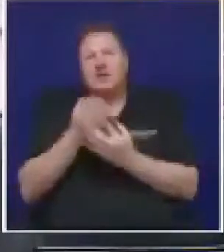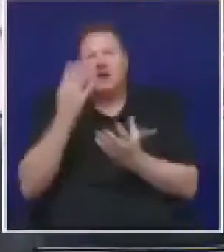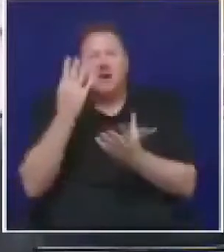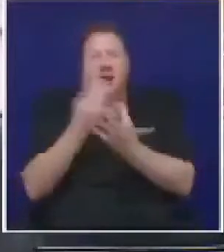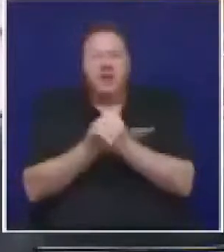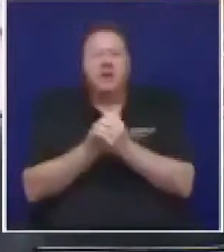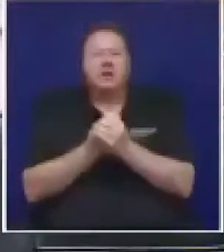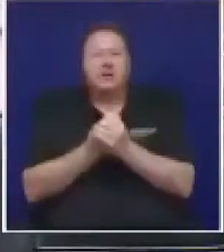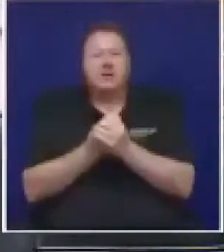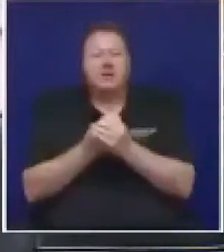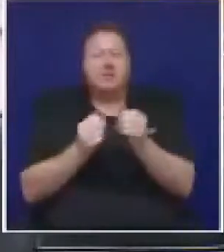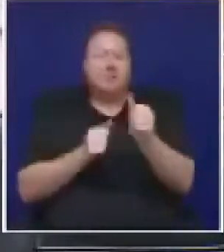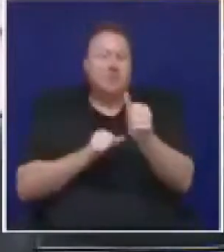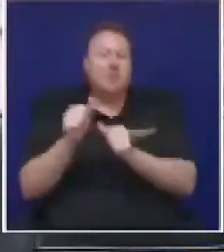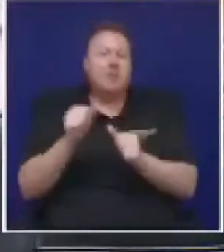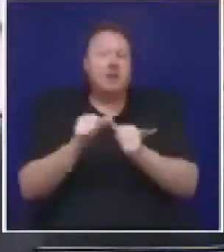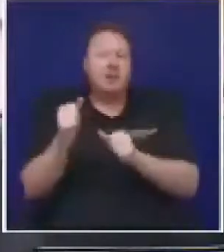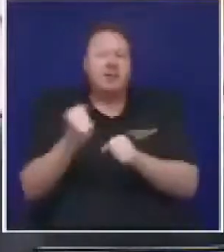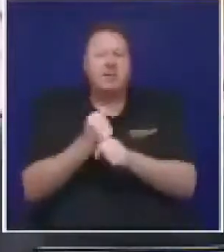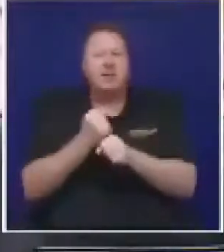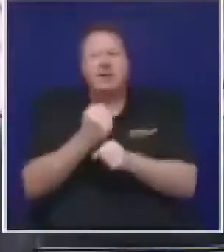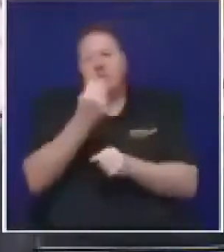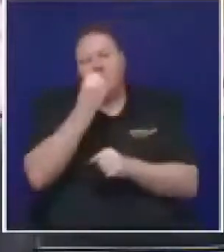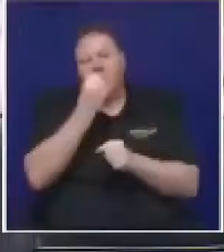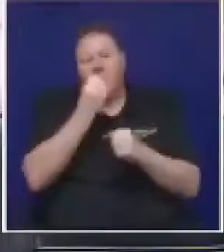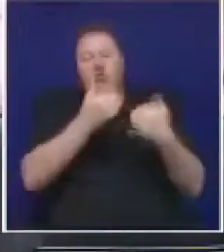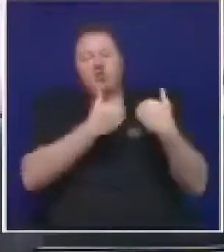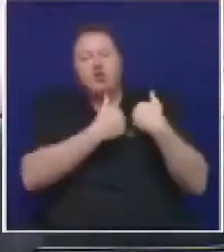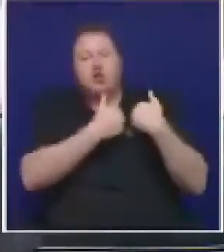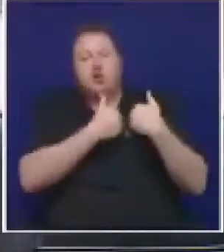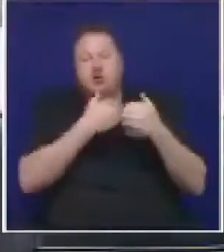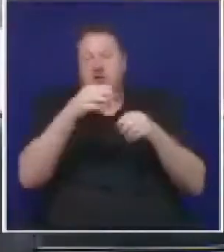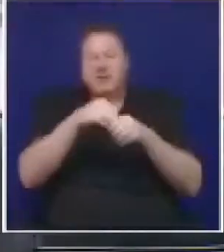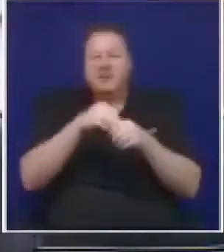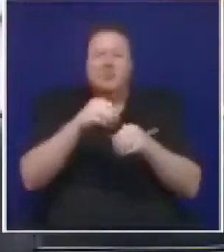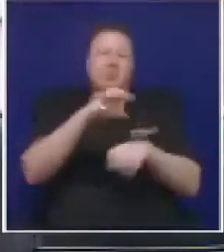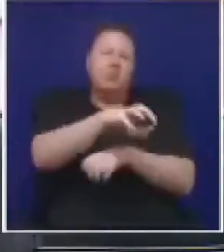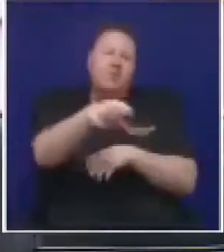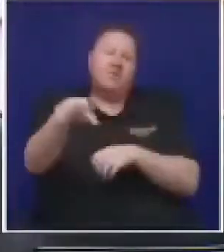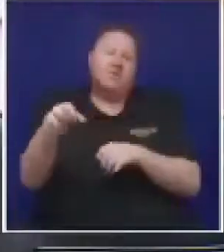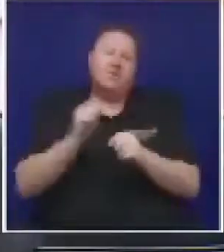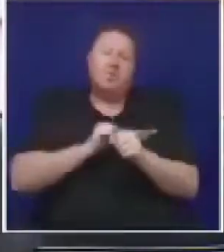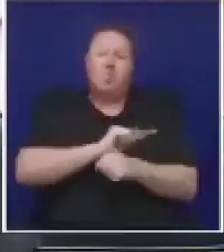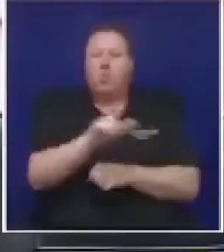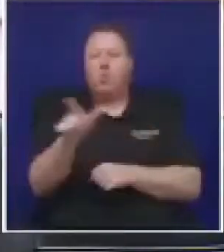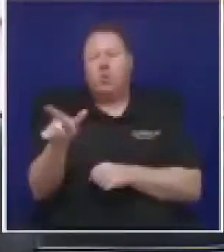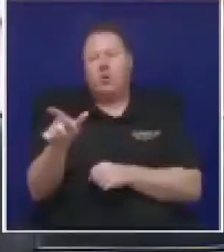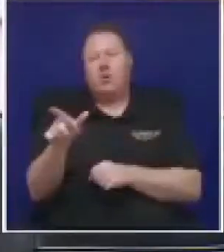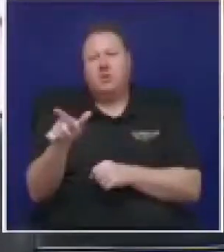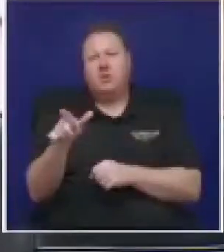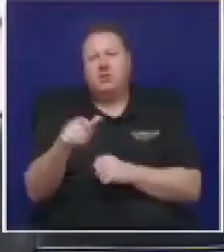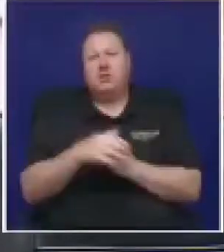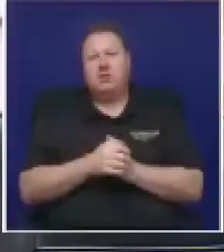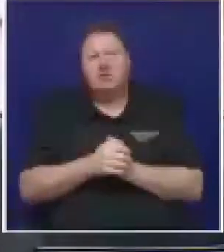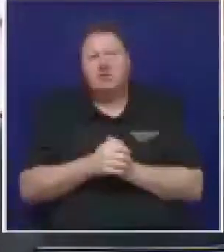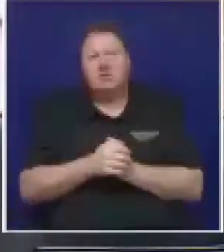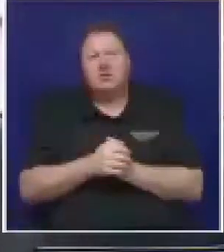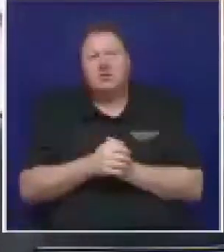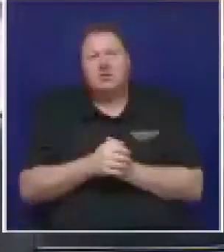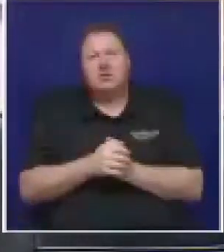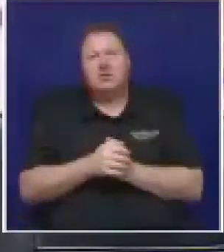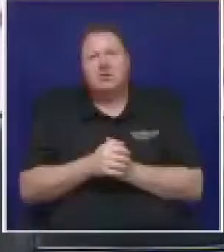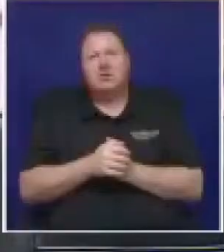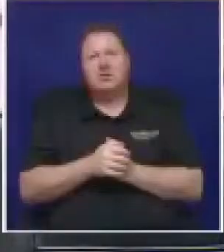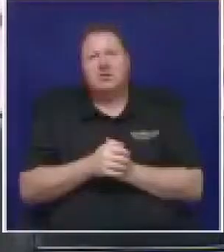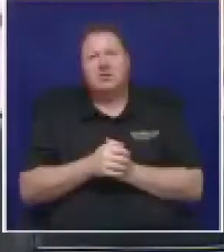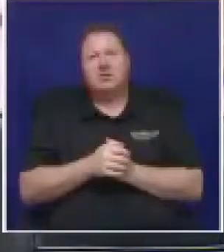and strengthens food security across all provinces as part of an integrated national land reform and